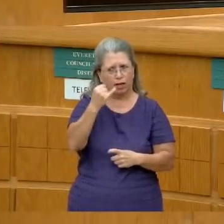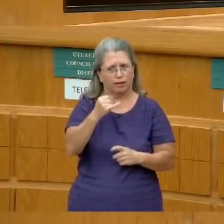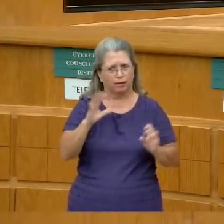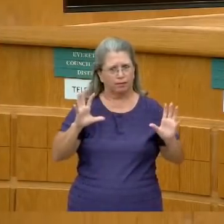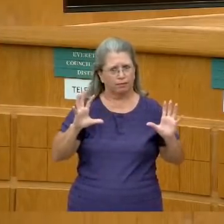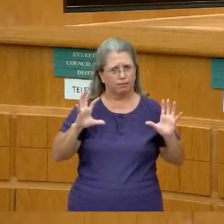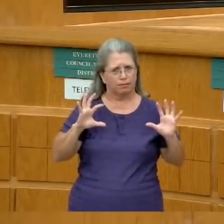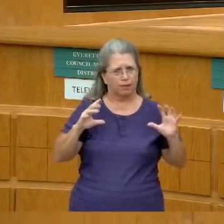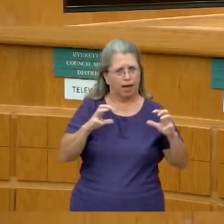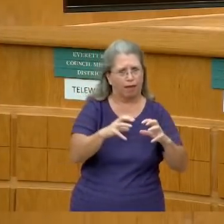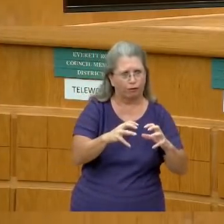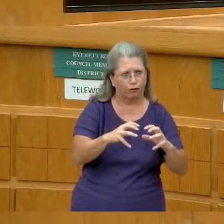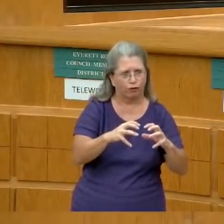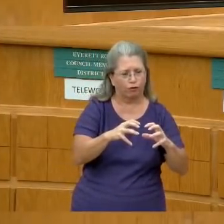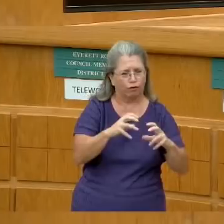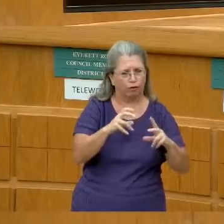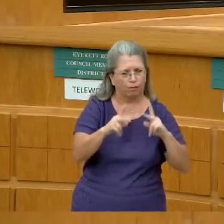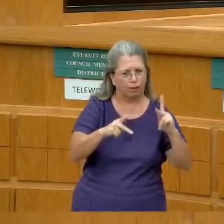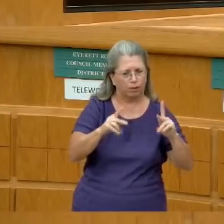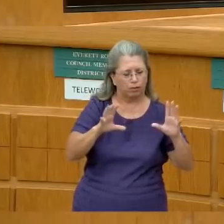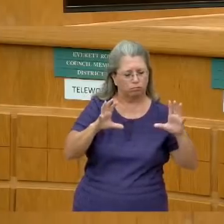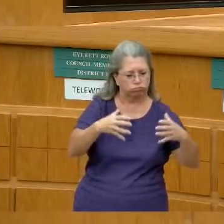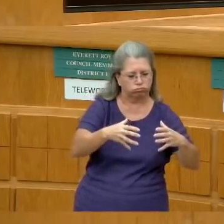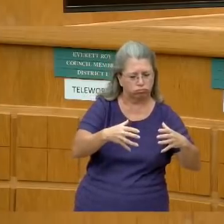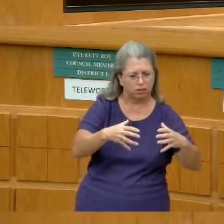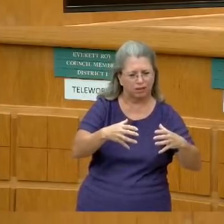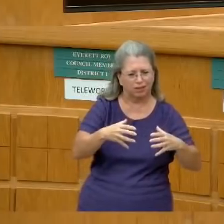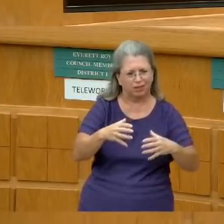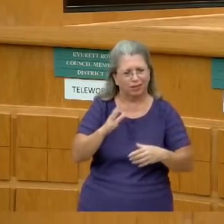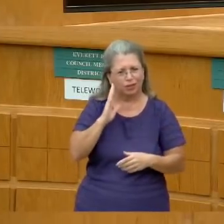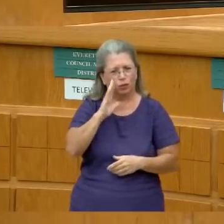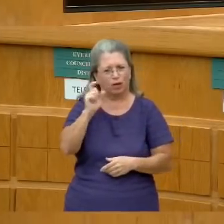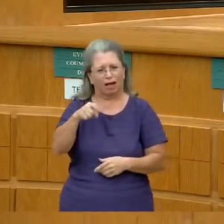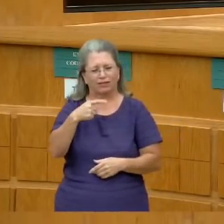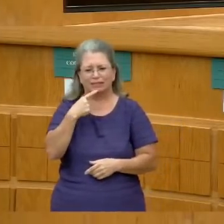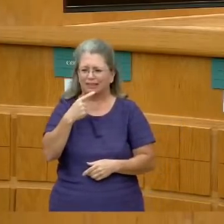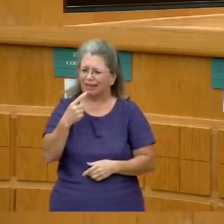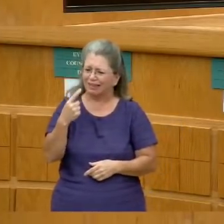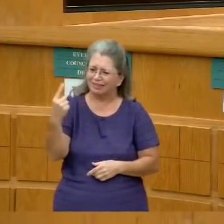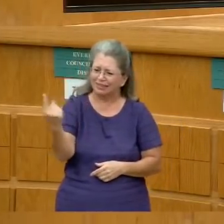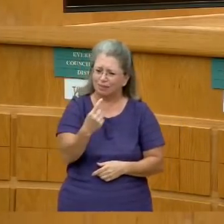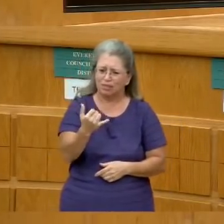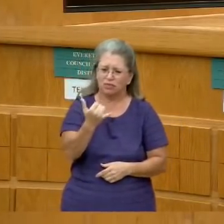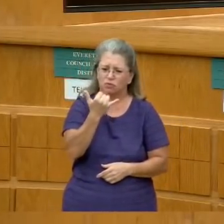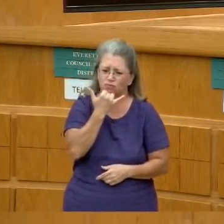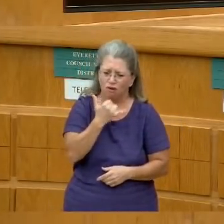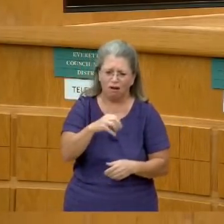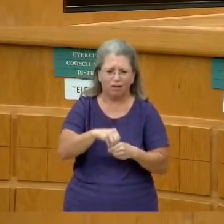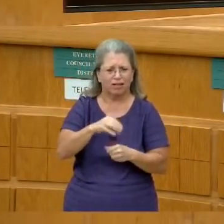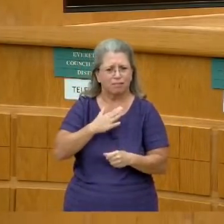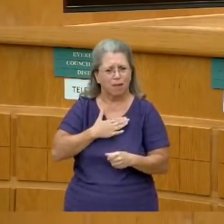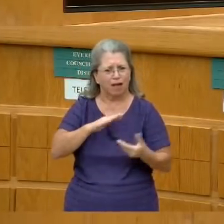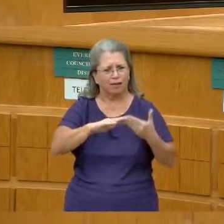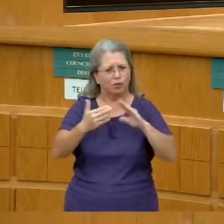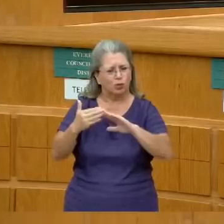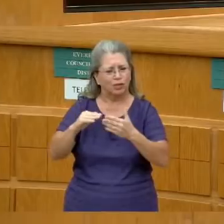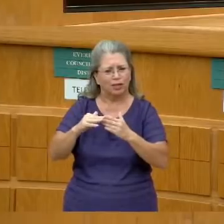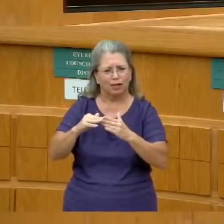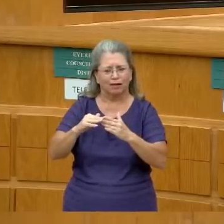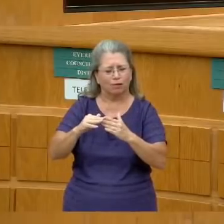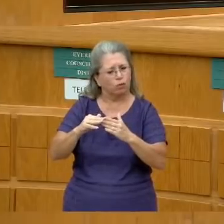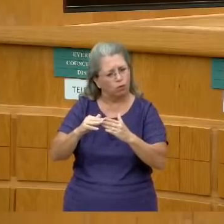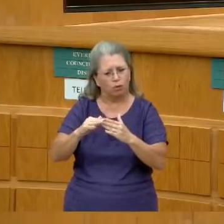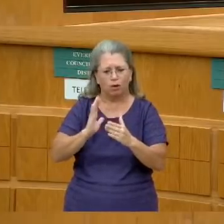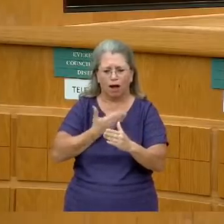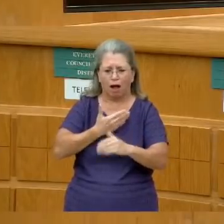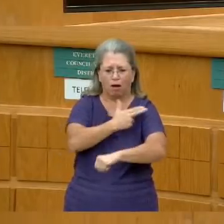going to have to say, something really is wrong here in my community. Our hospitals are almost